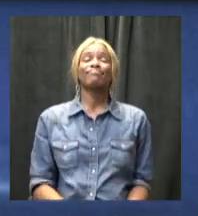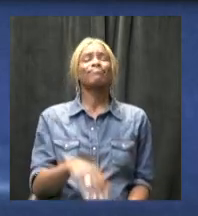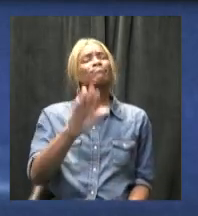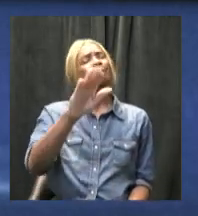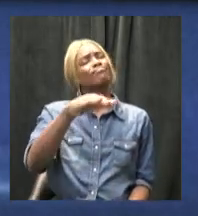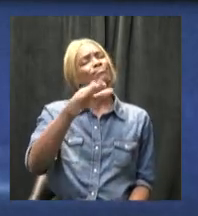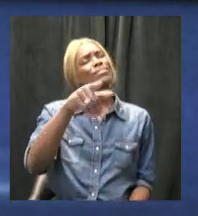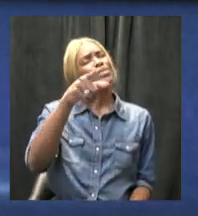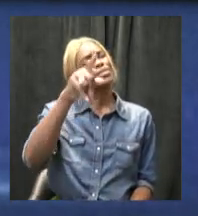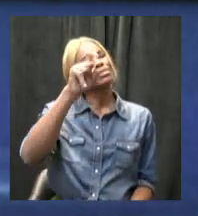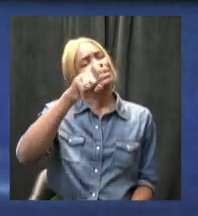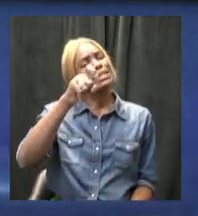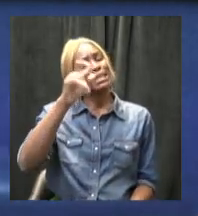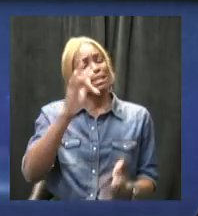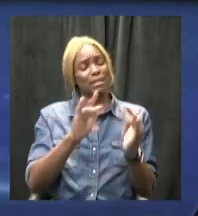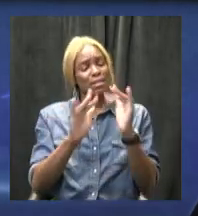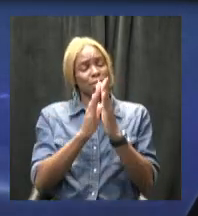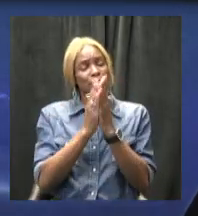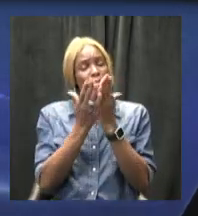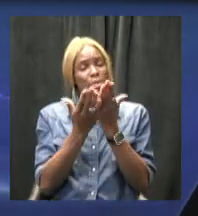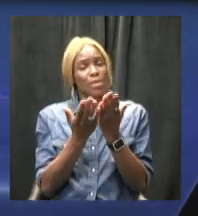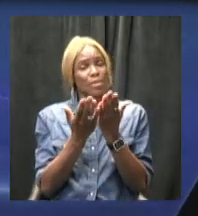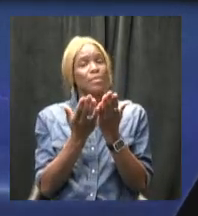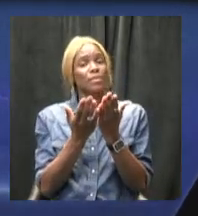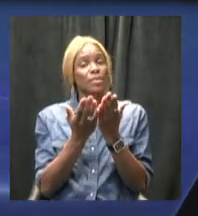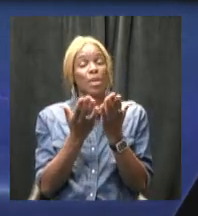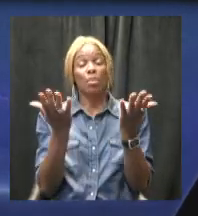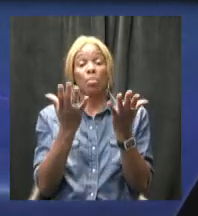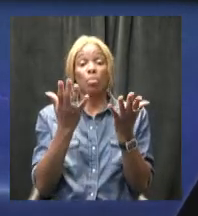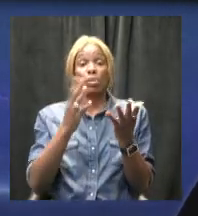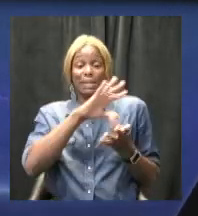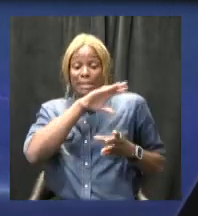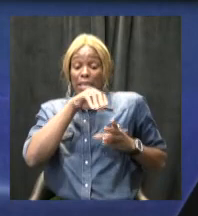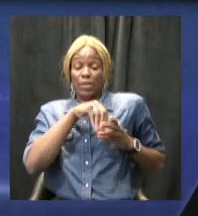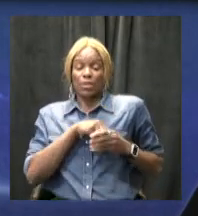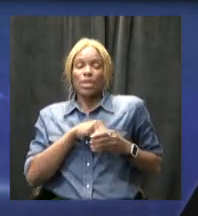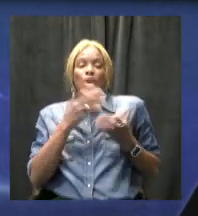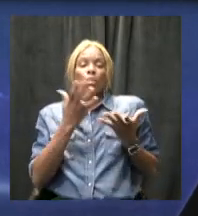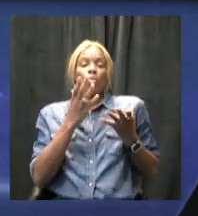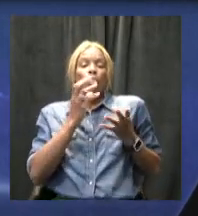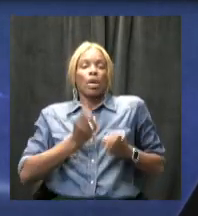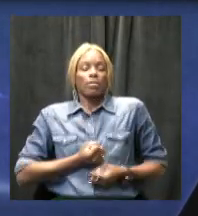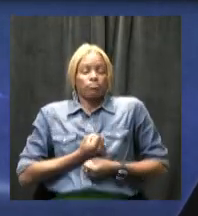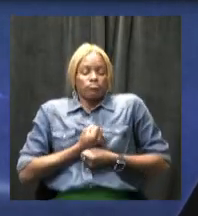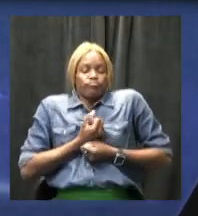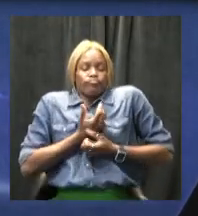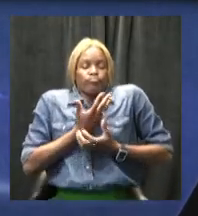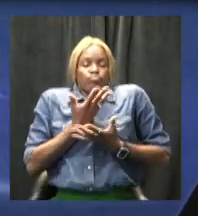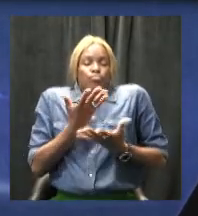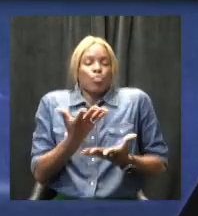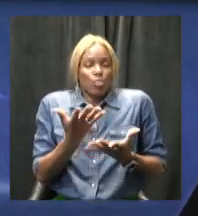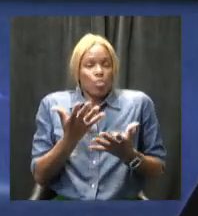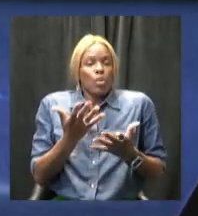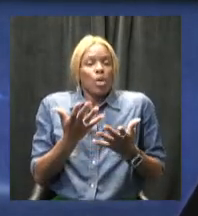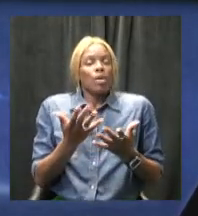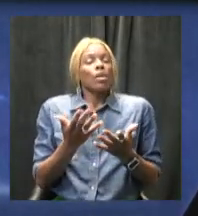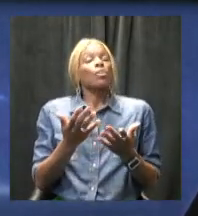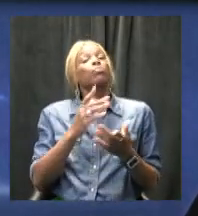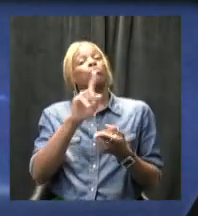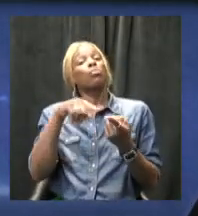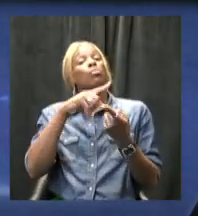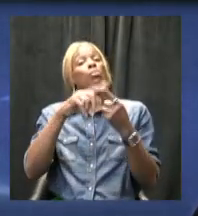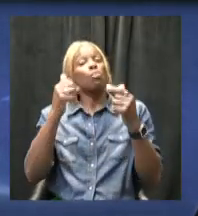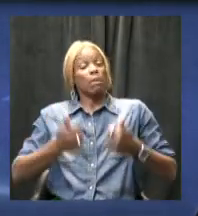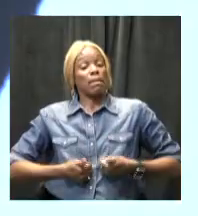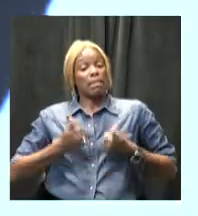Listen, you need the Word, because what's in you is what comes out of you when life squeezes you, when life pressures